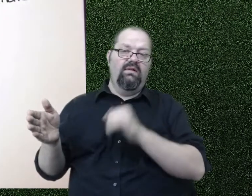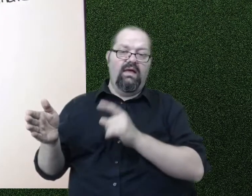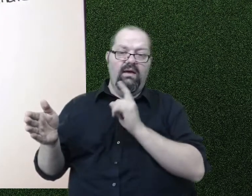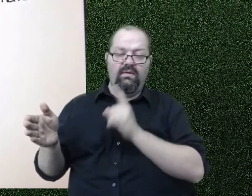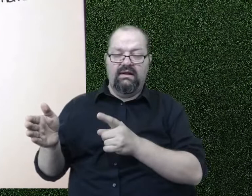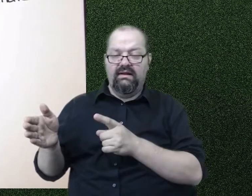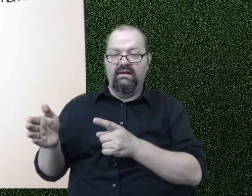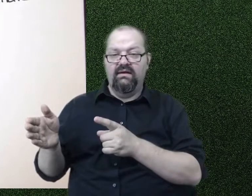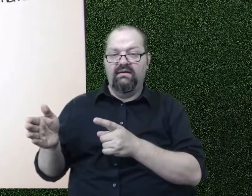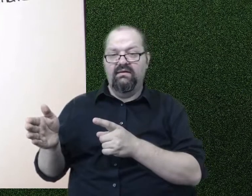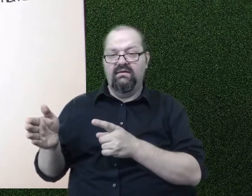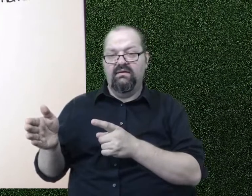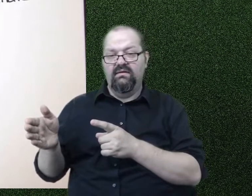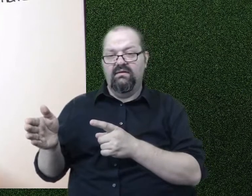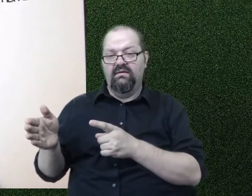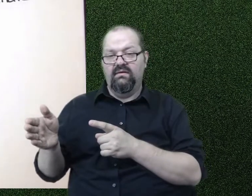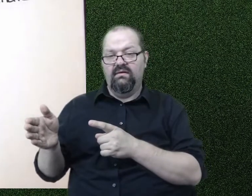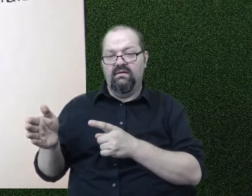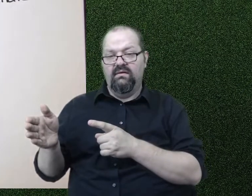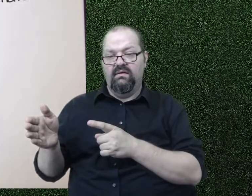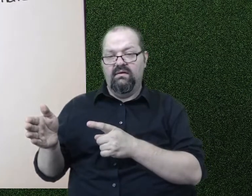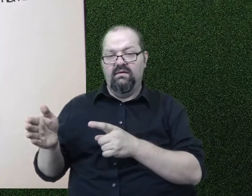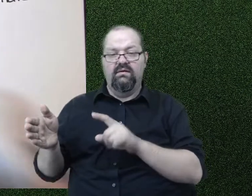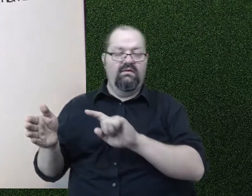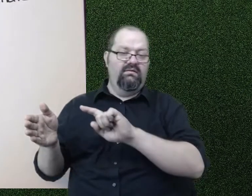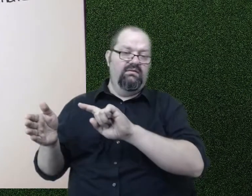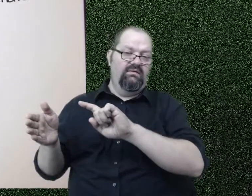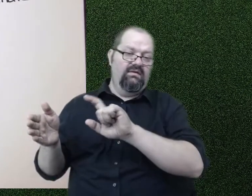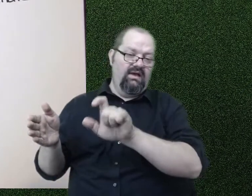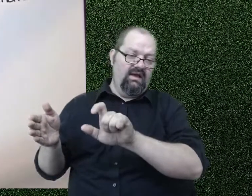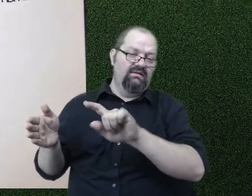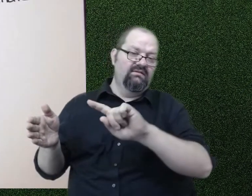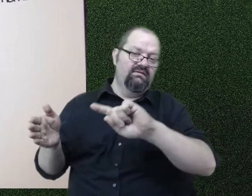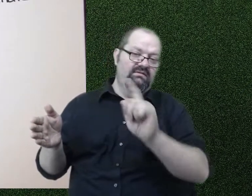And its equation is y equals 0.